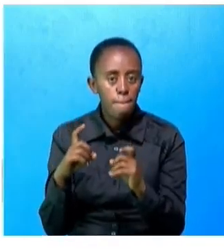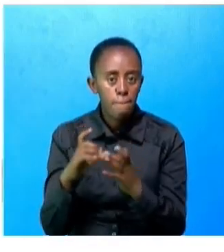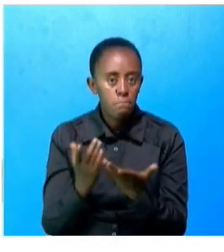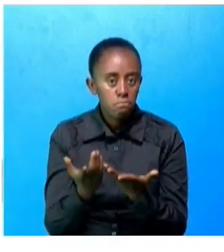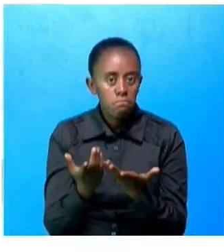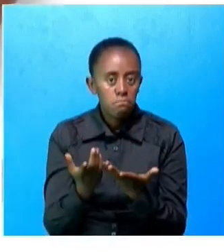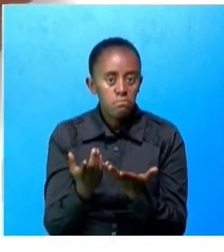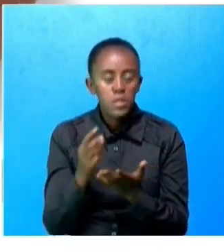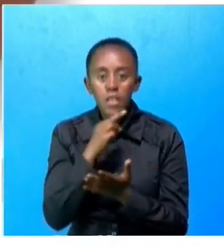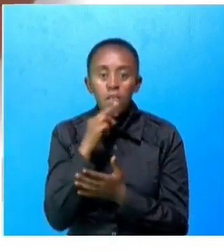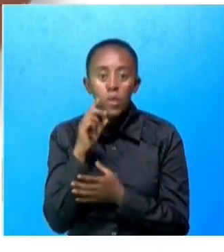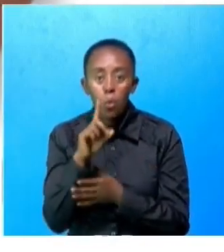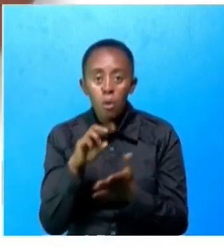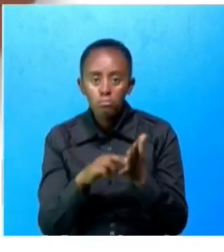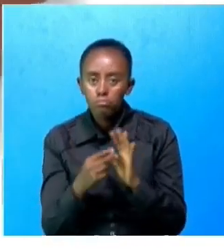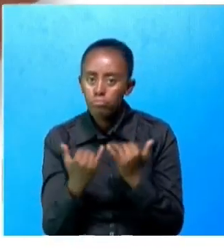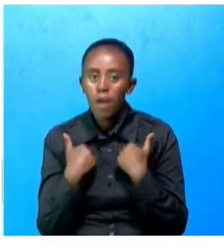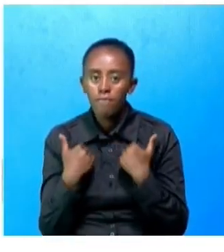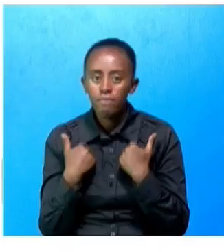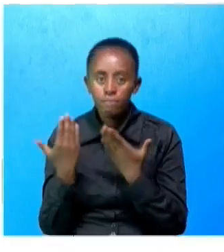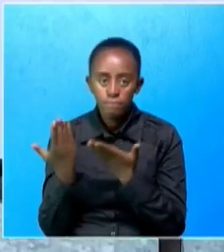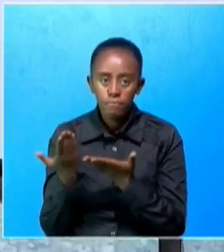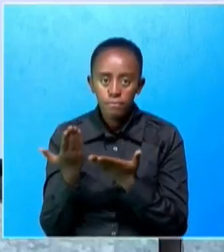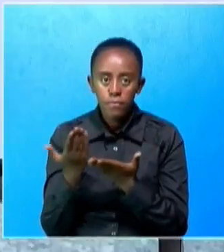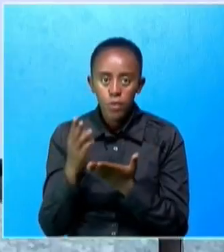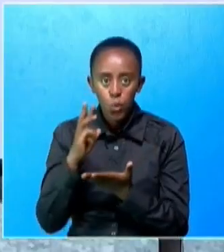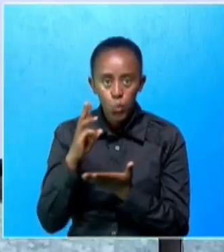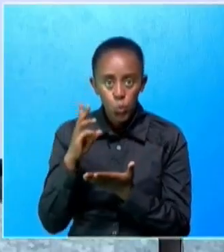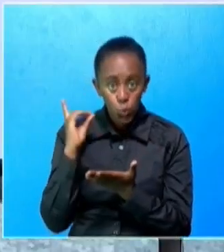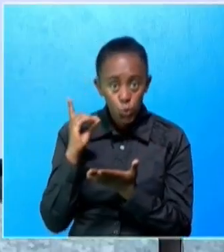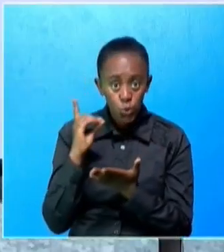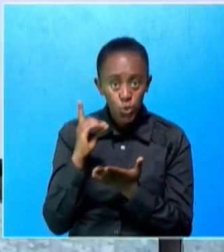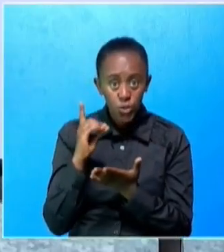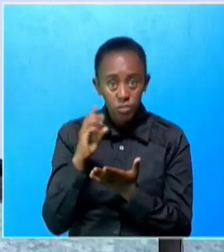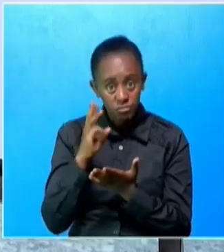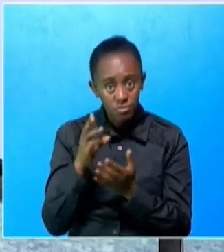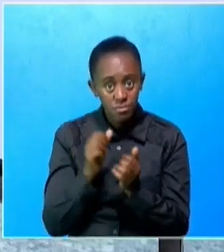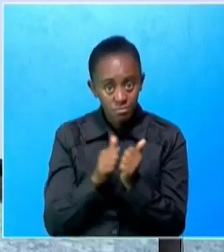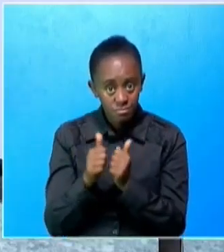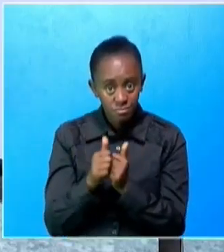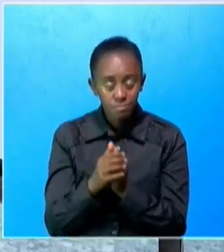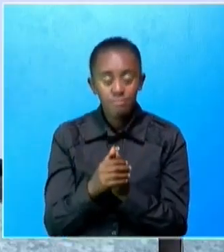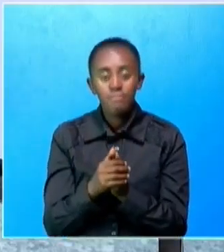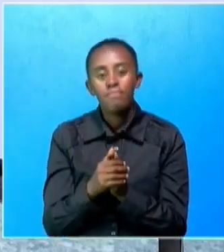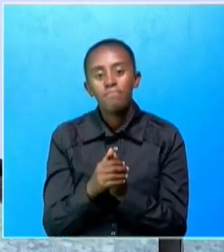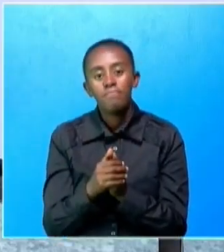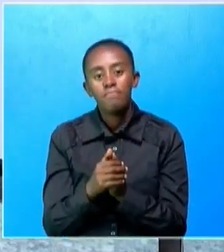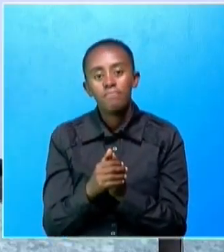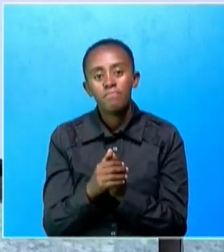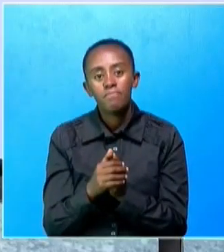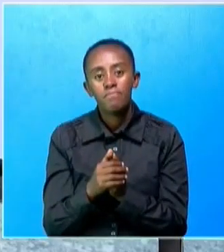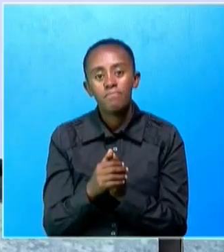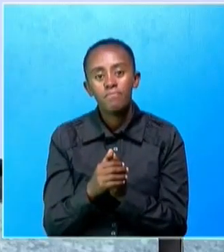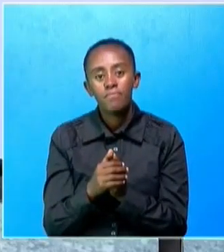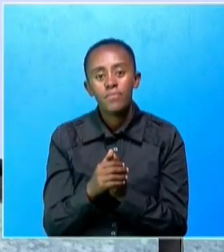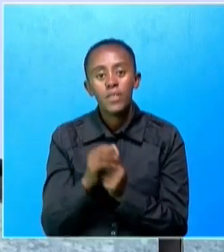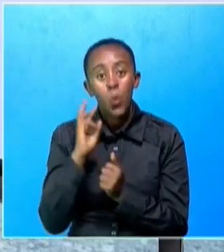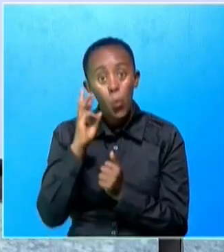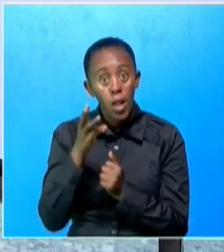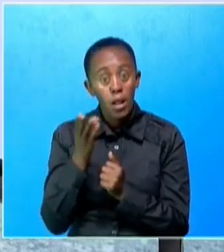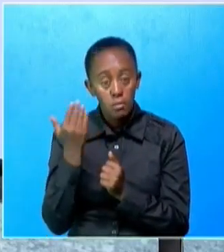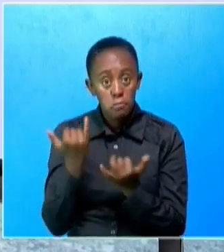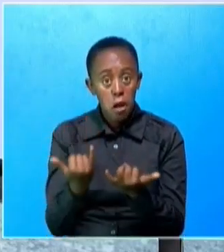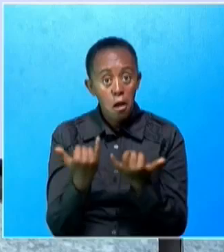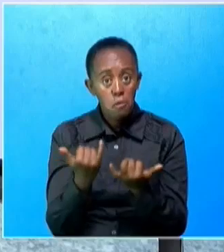have our V1 that is still not here. You remember in the previous time, we have been using that is will, but